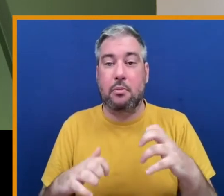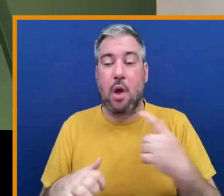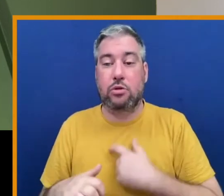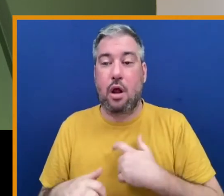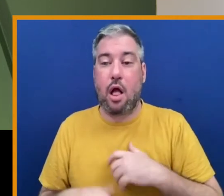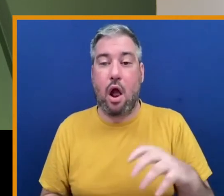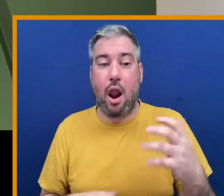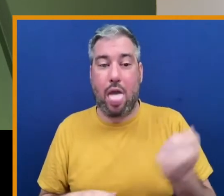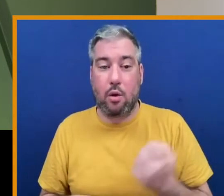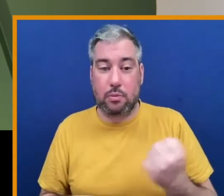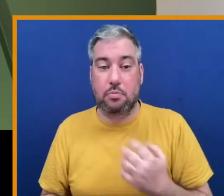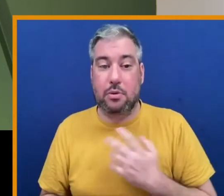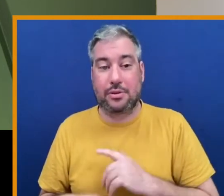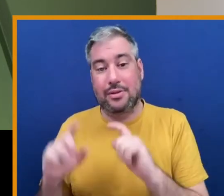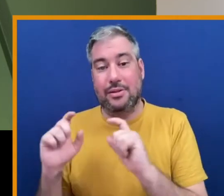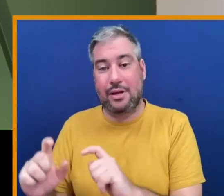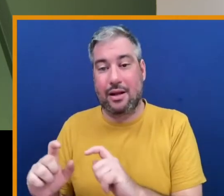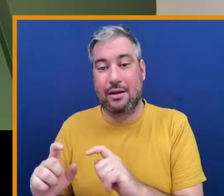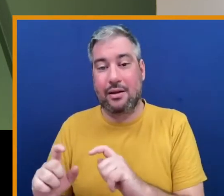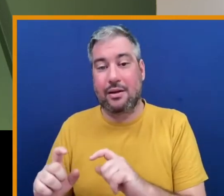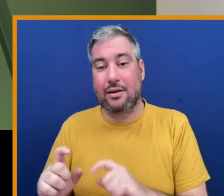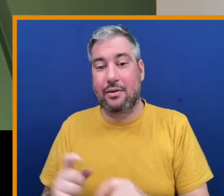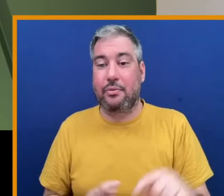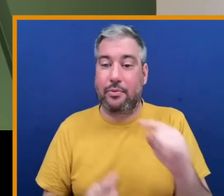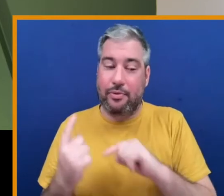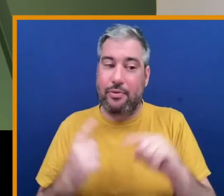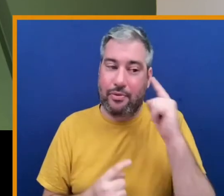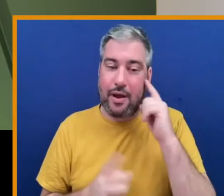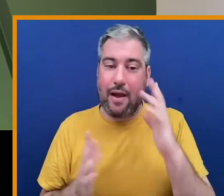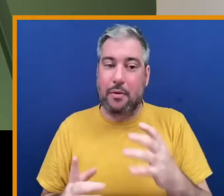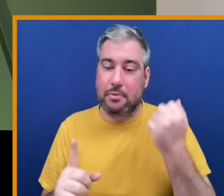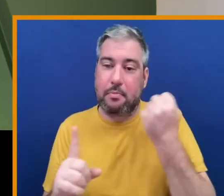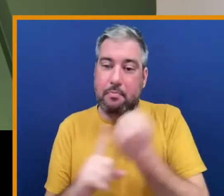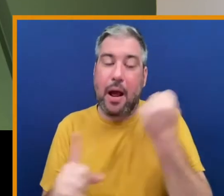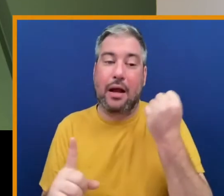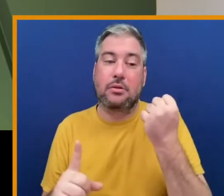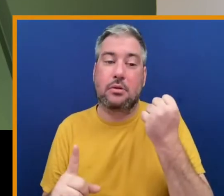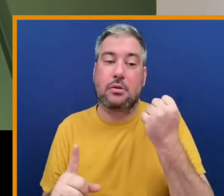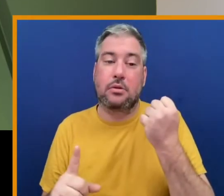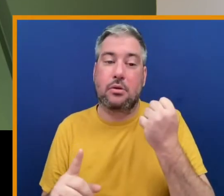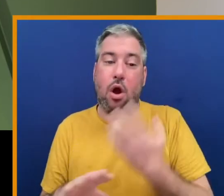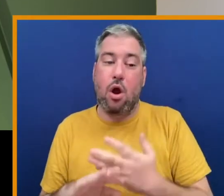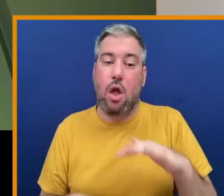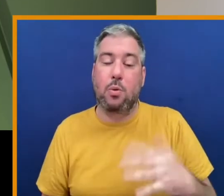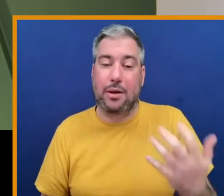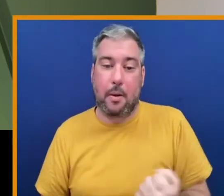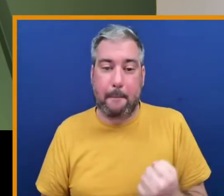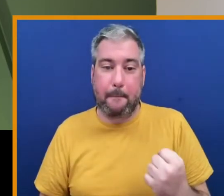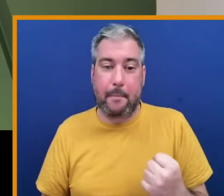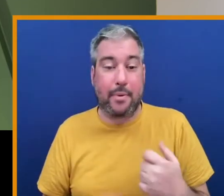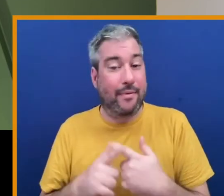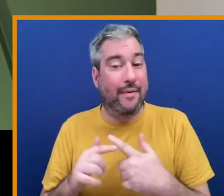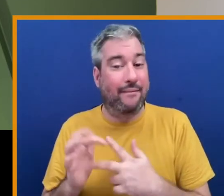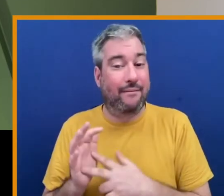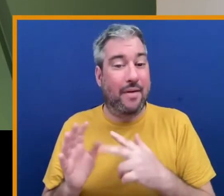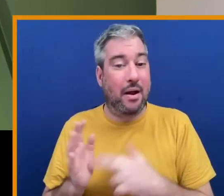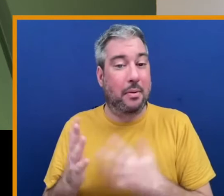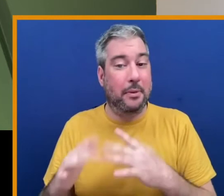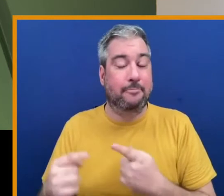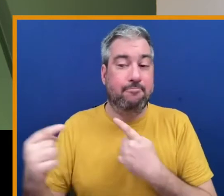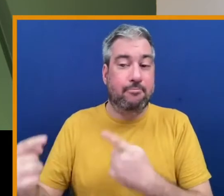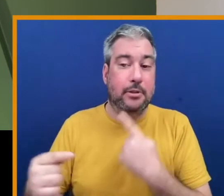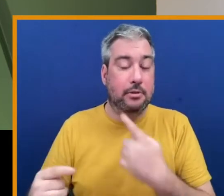incomes. Kevin's made an argument that it actually also benefits people who've got higher incomes. Oliver Jones-Lyons spoke against